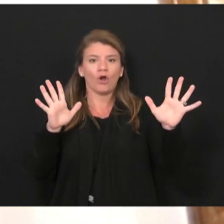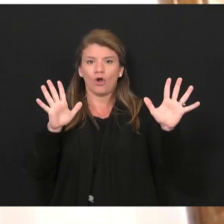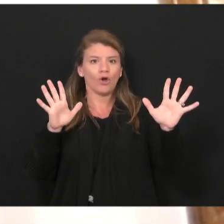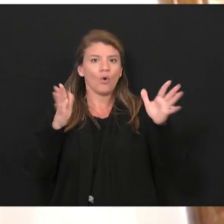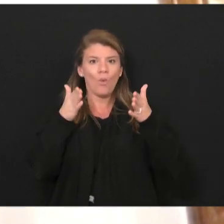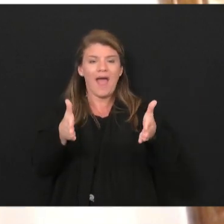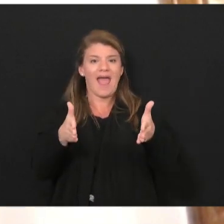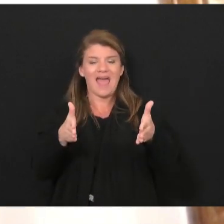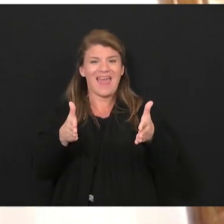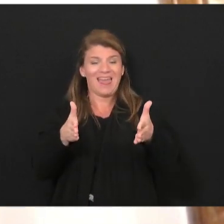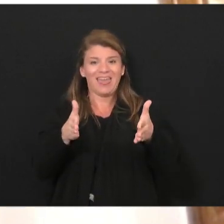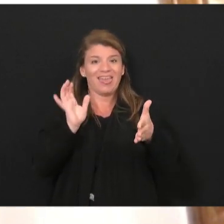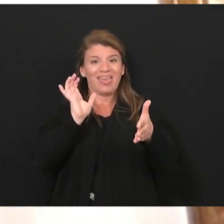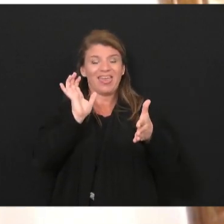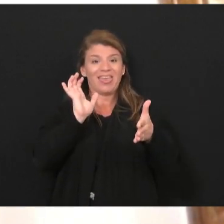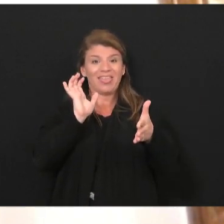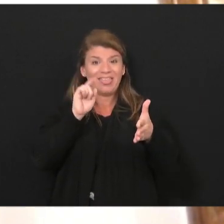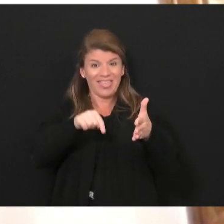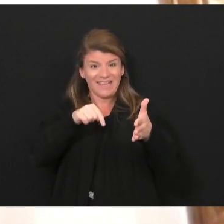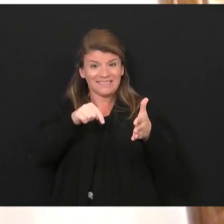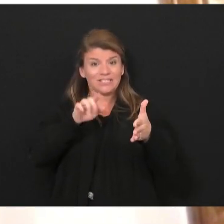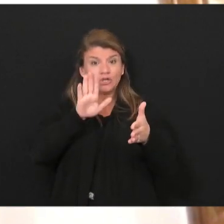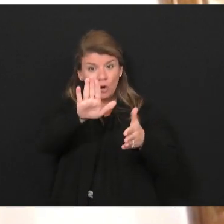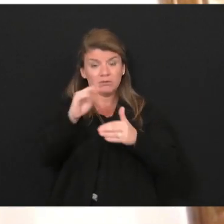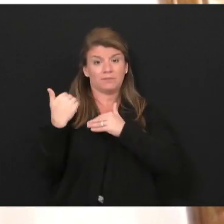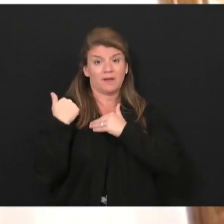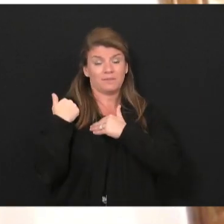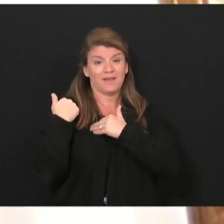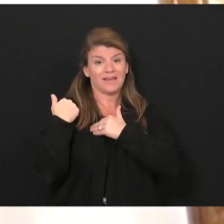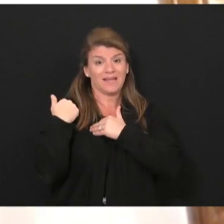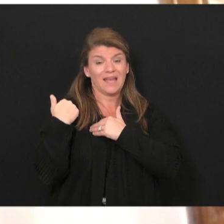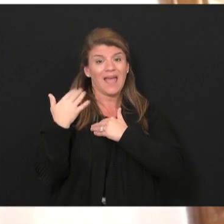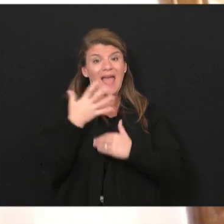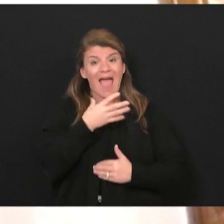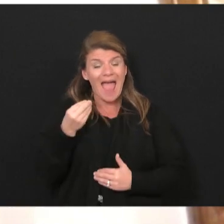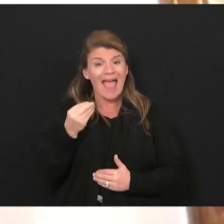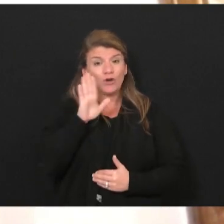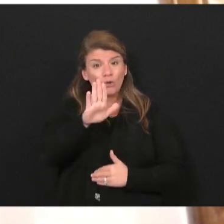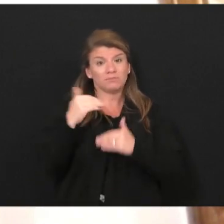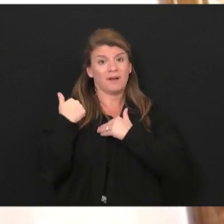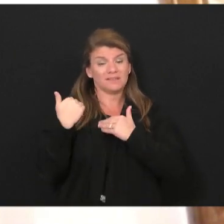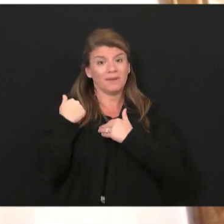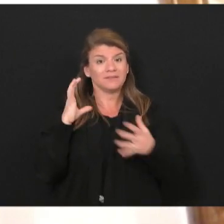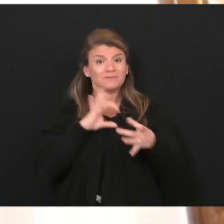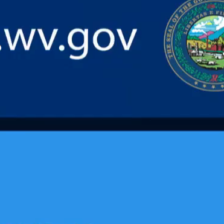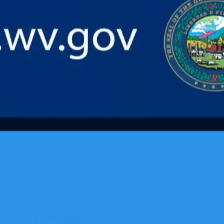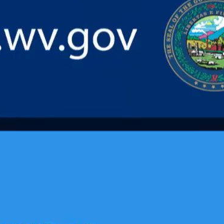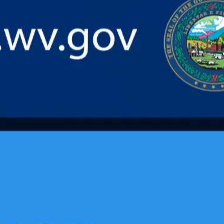that this is not only your responsibility for yourself, this is your responsibility for all of us.